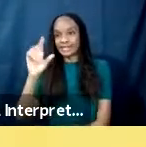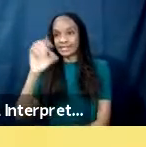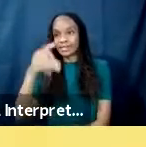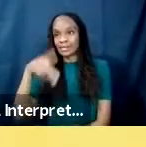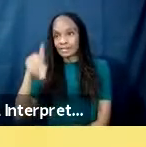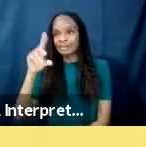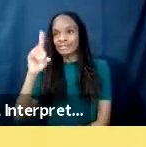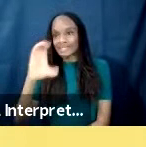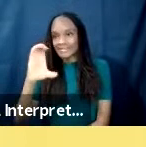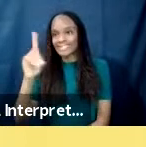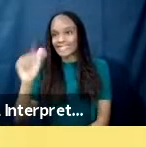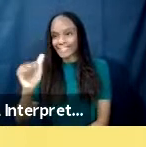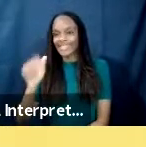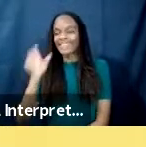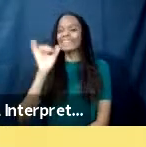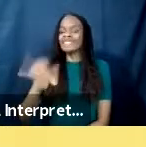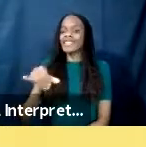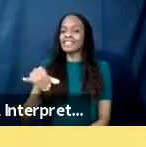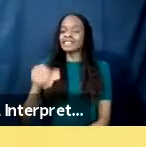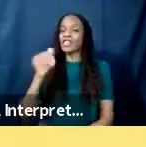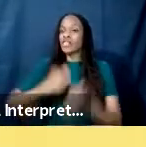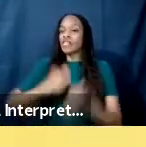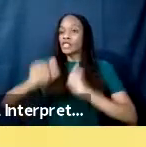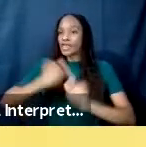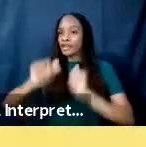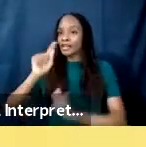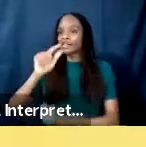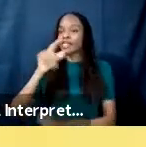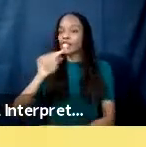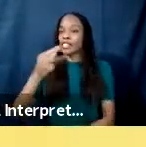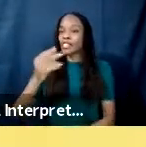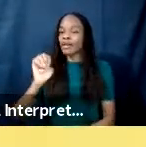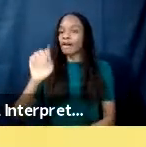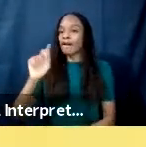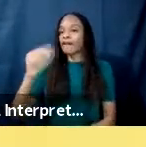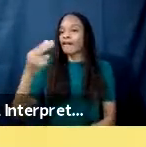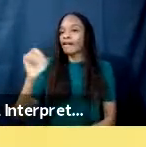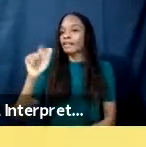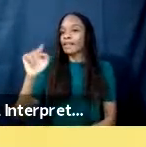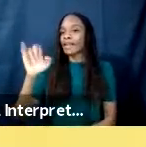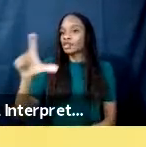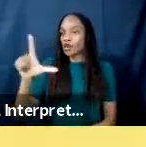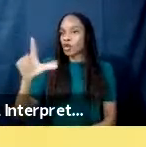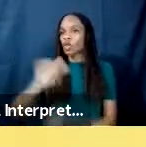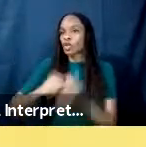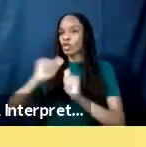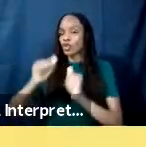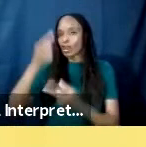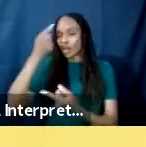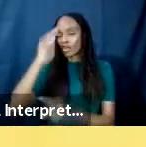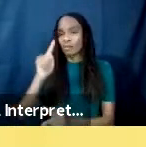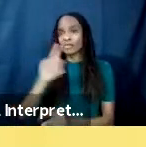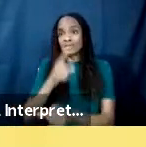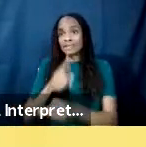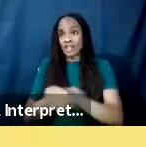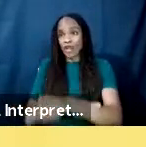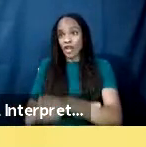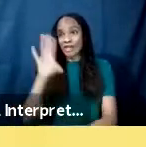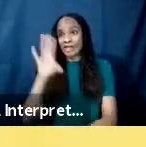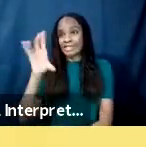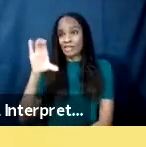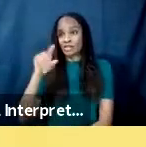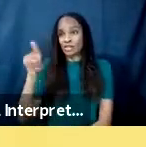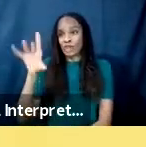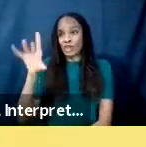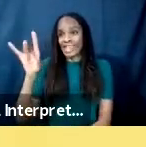in shorthand, often referred to as the Theatrical Agreement. If you've ever seen it, it's quite long. It's 700 or 800 pages. It's a